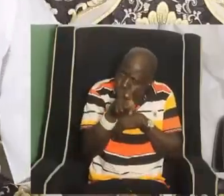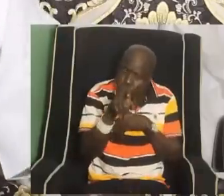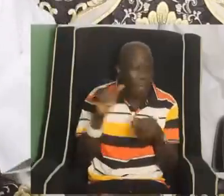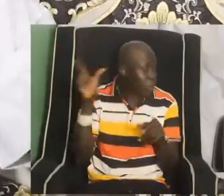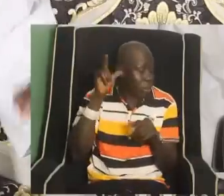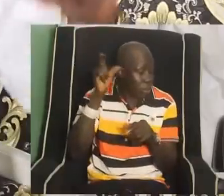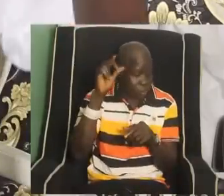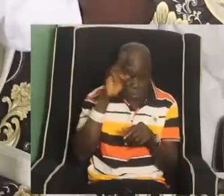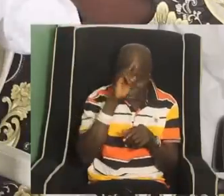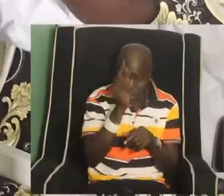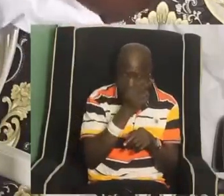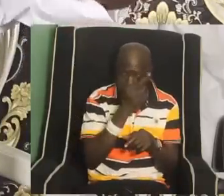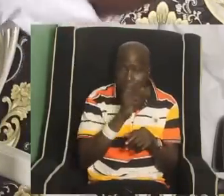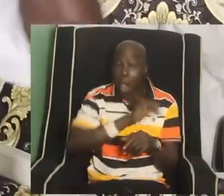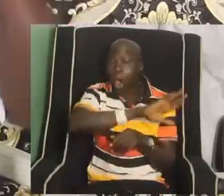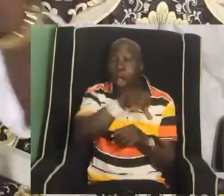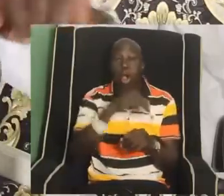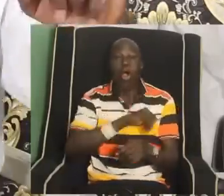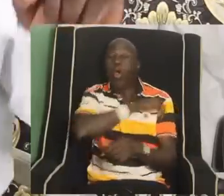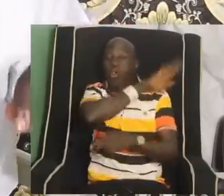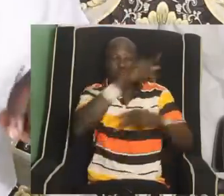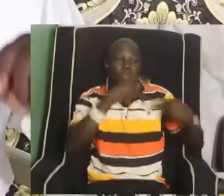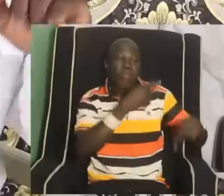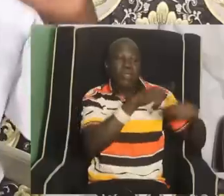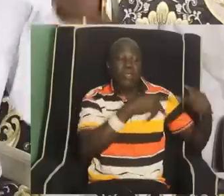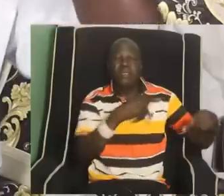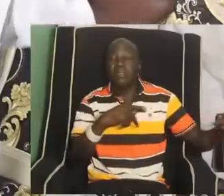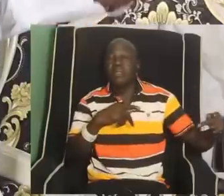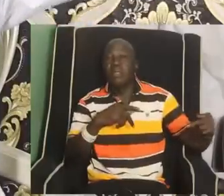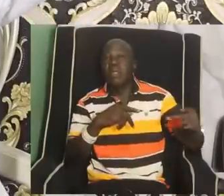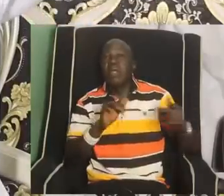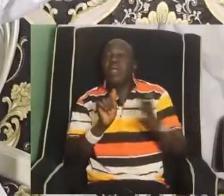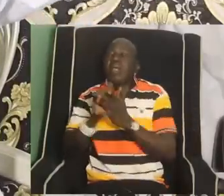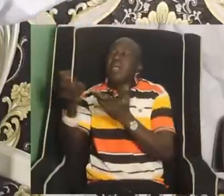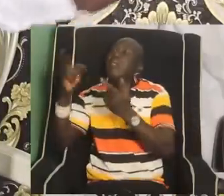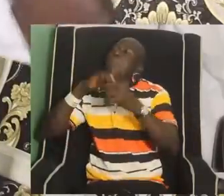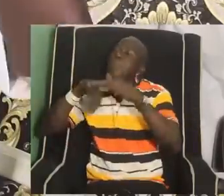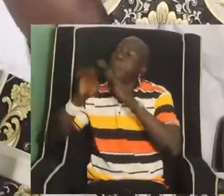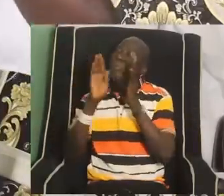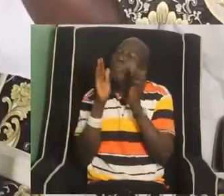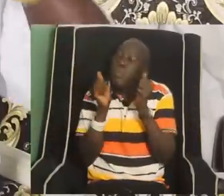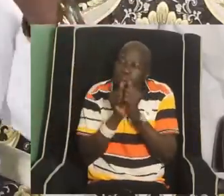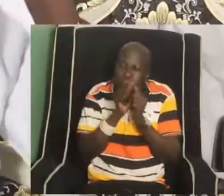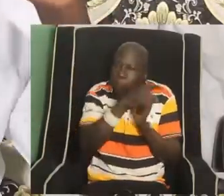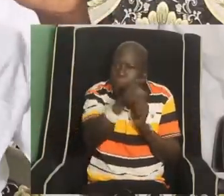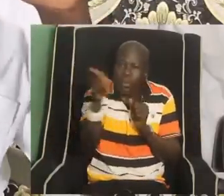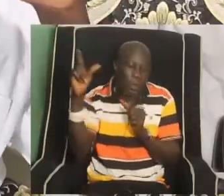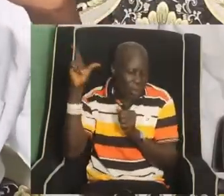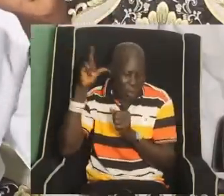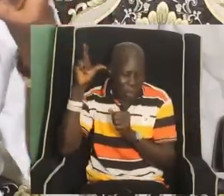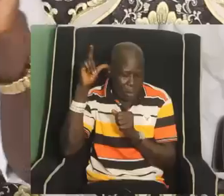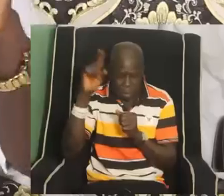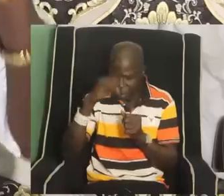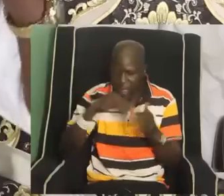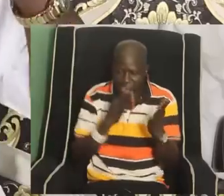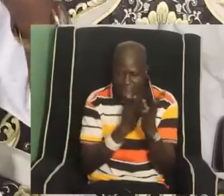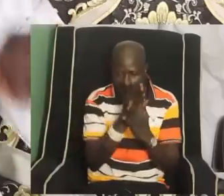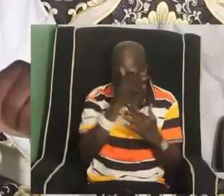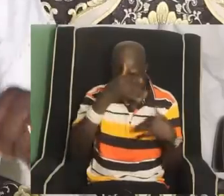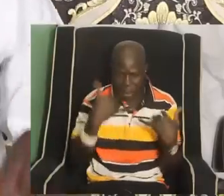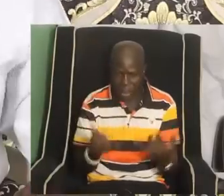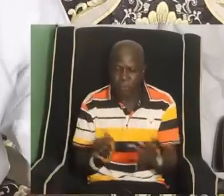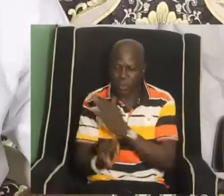Listen to me sir. Awon aso tele yi. All this prophecy. Onbe fun iwo ton gbo. gbọ́ mi báyìí. For you that listen to me right now. Ọlọ́run mi